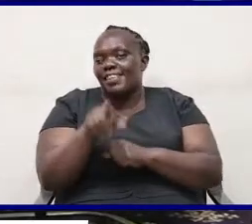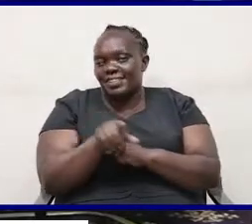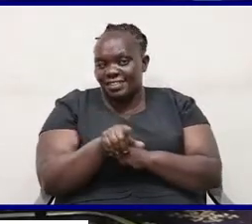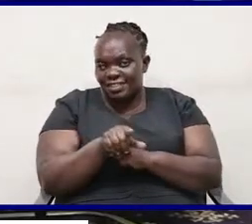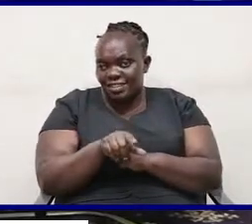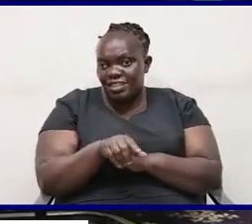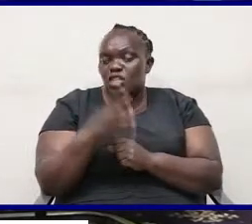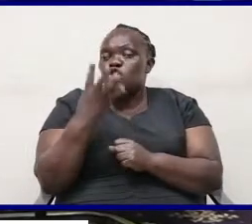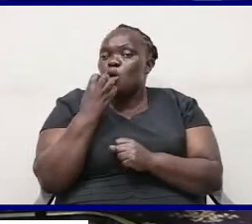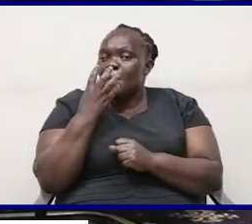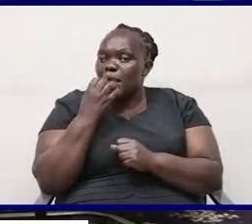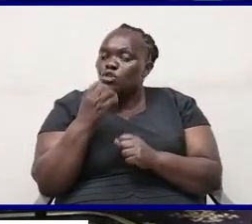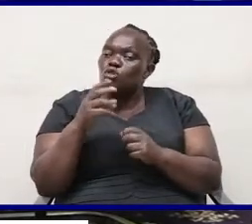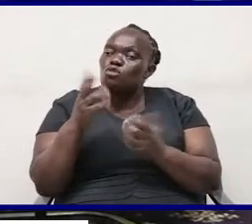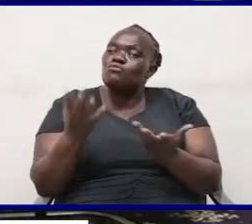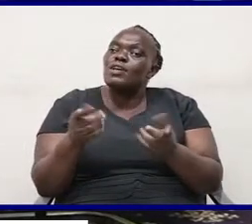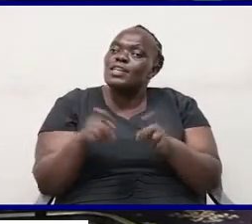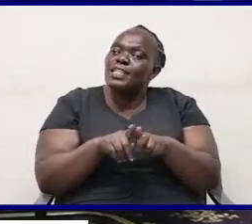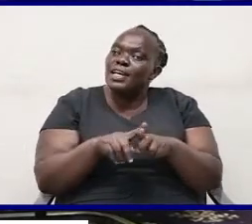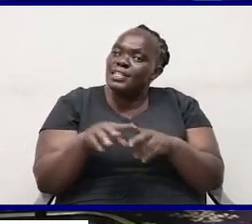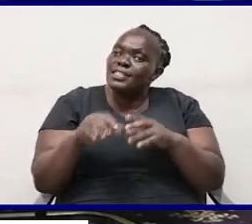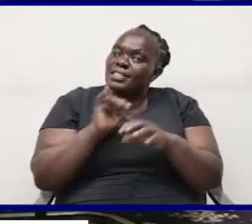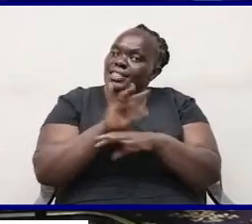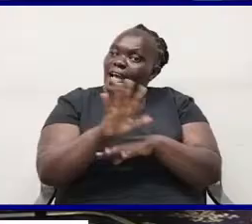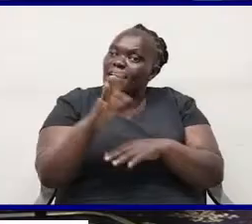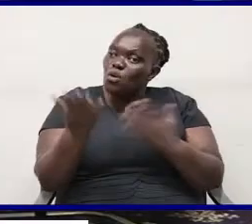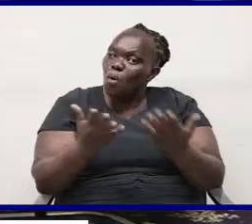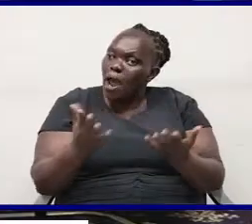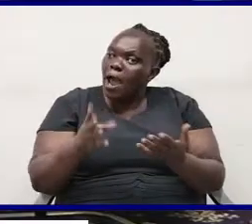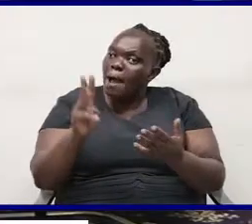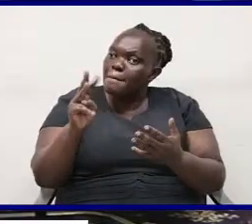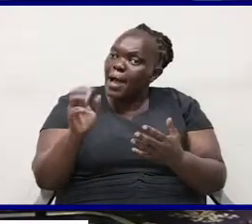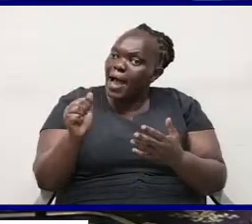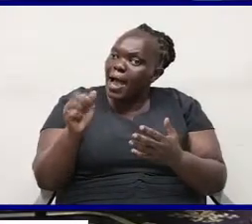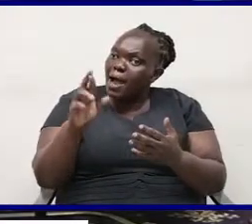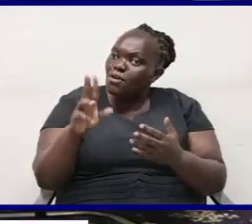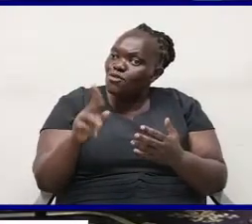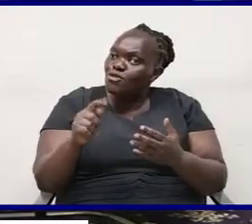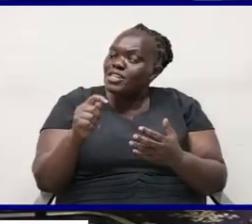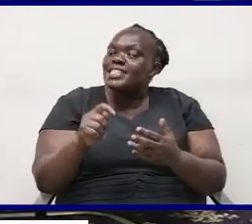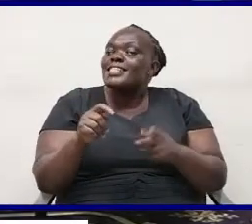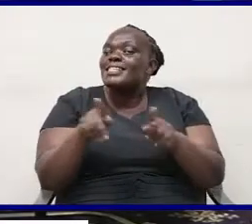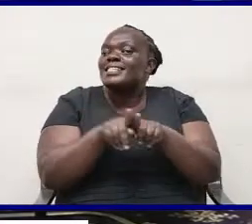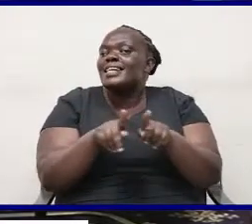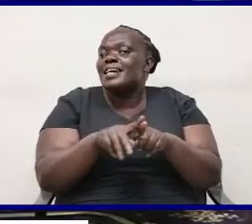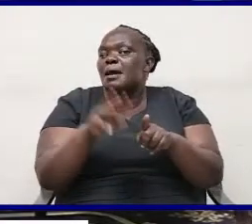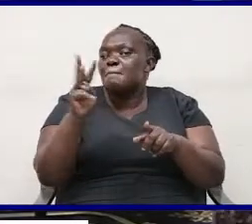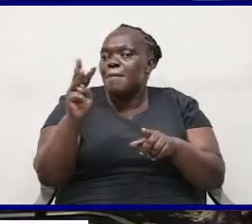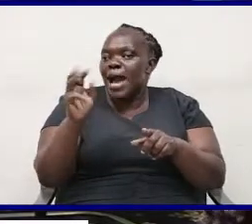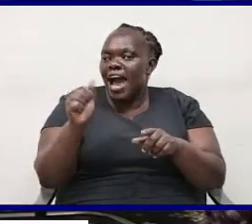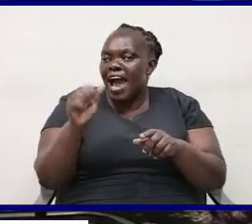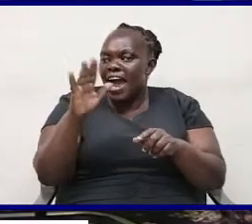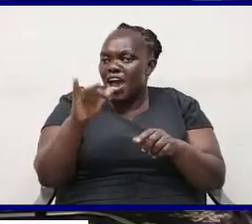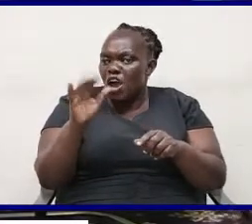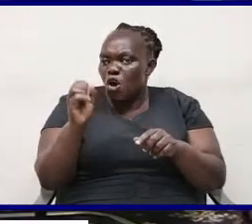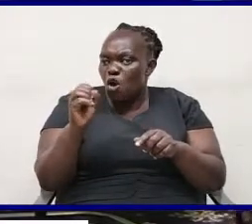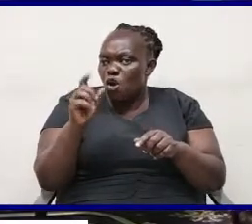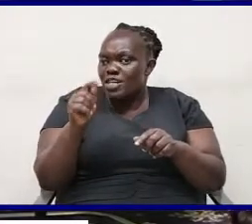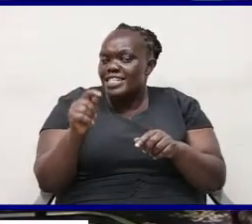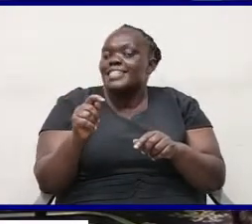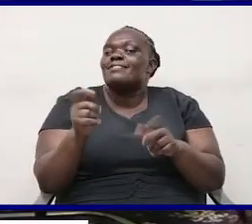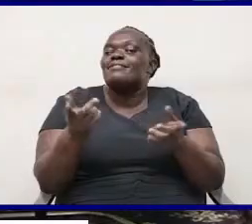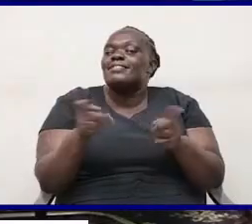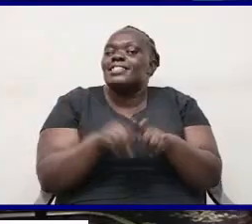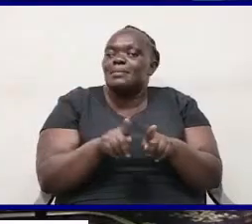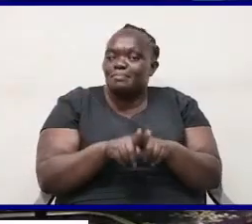hizo tomatoes, nyanya, alafu zitaenda wapi? Wewe wacha kusema ni shida zote. Mayote